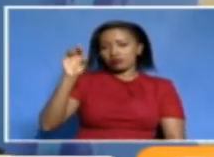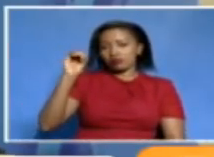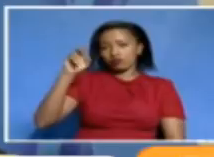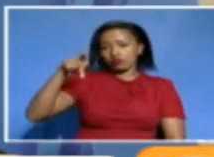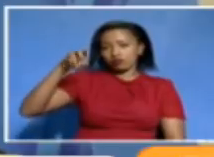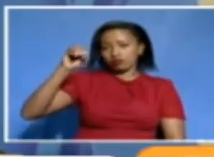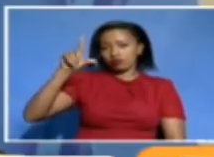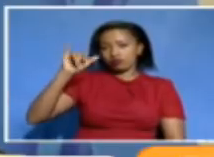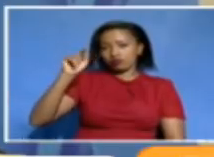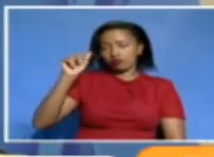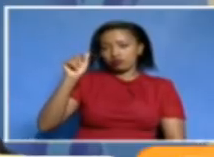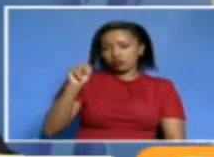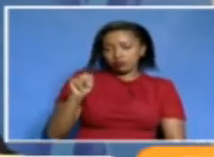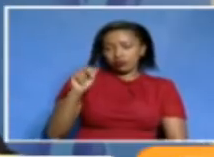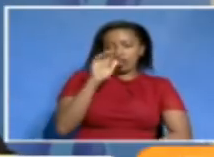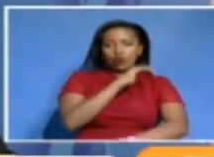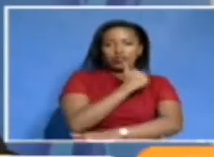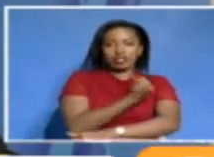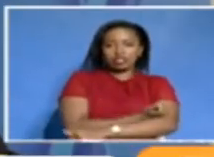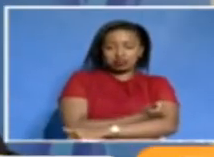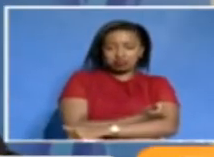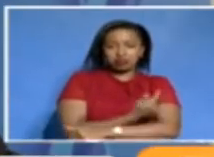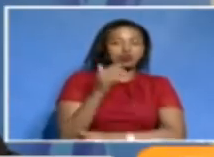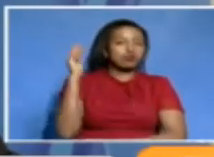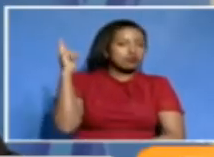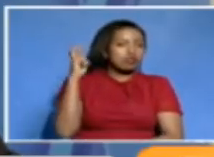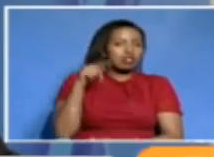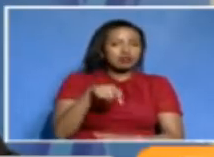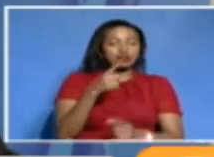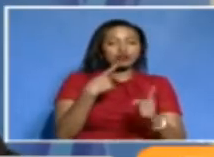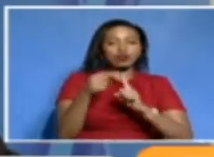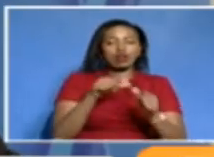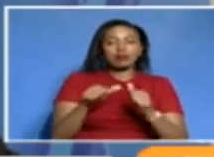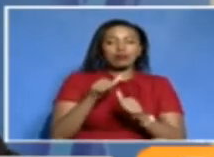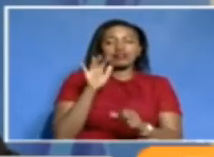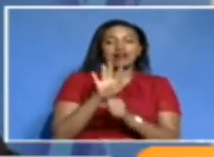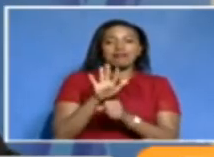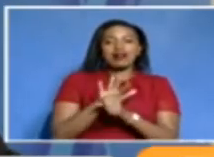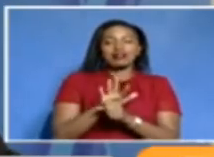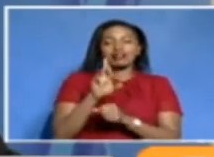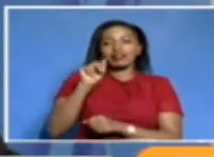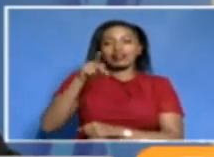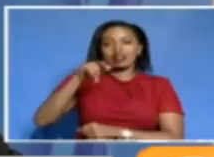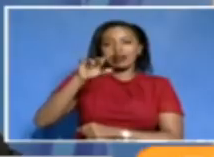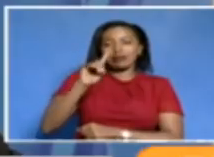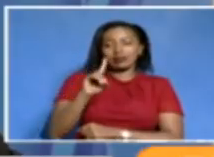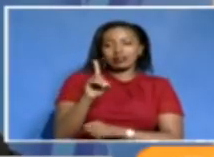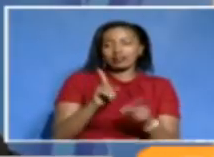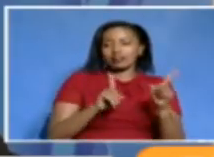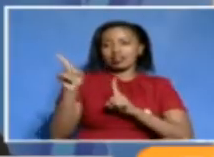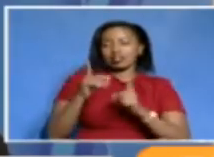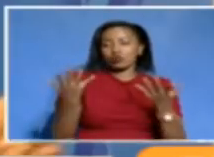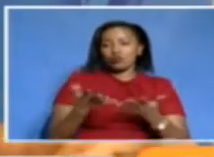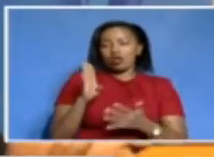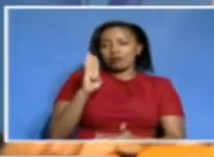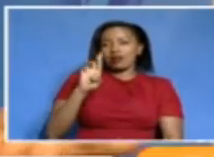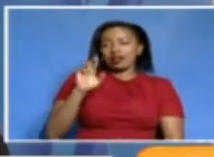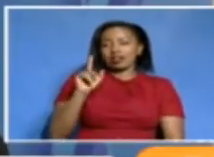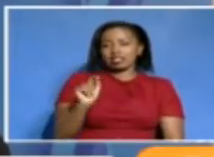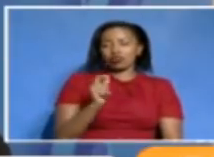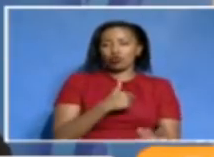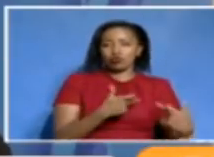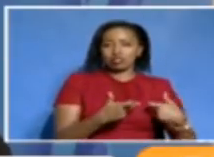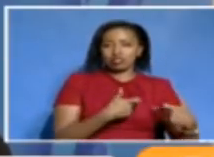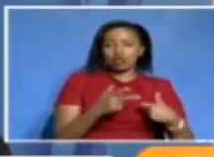they're talking about mass rapid transit, where BRT is being considered. You sit with